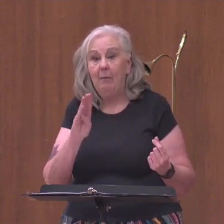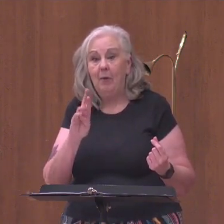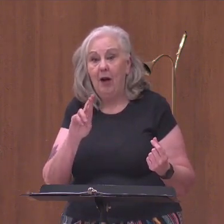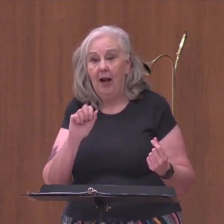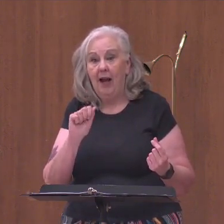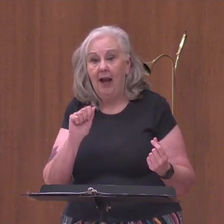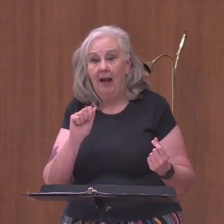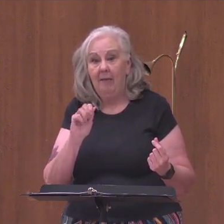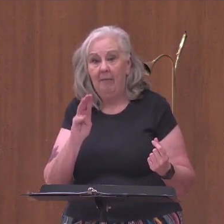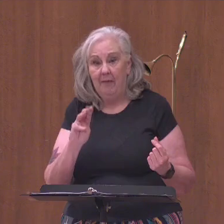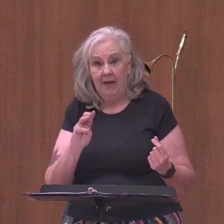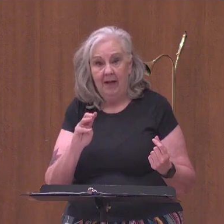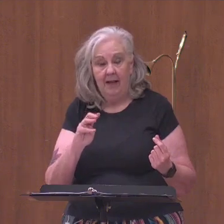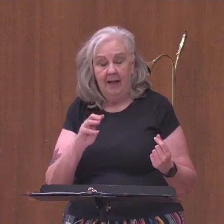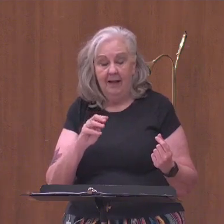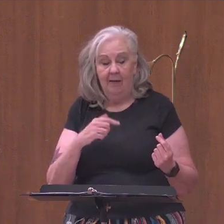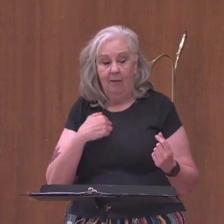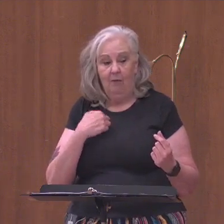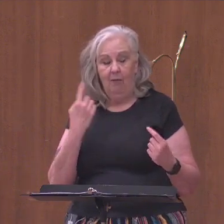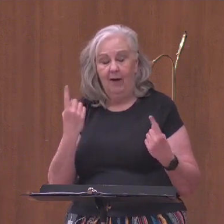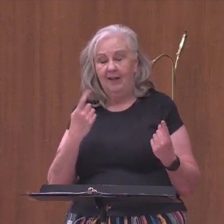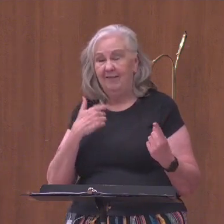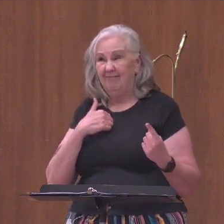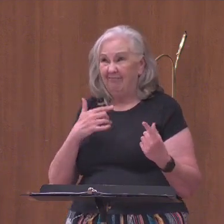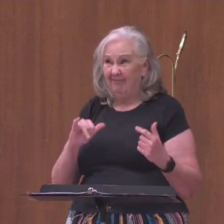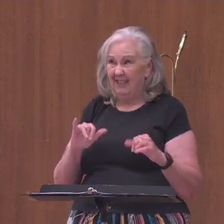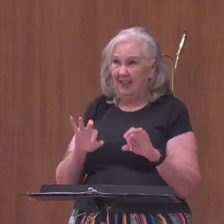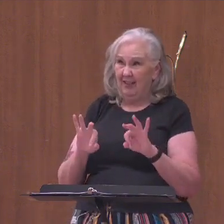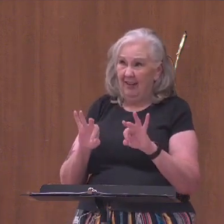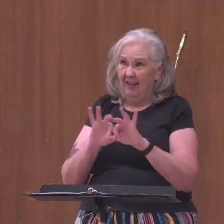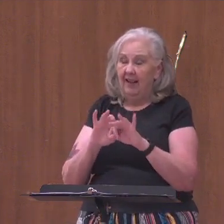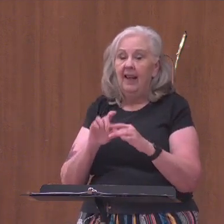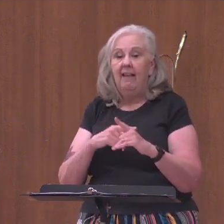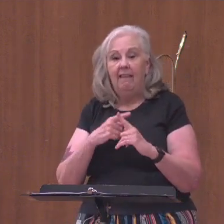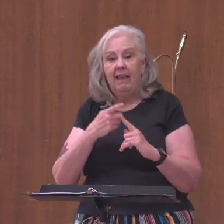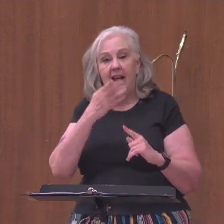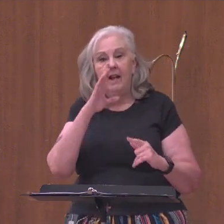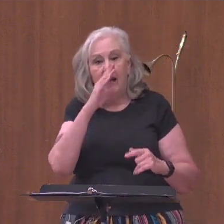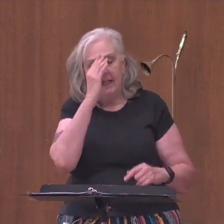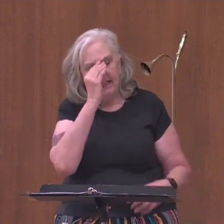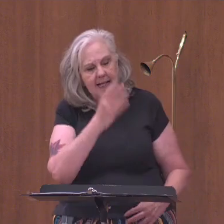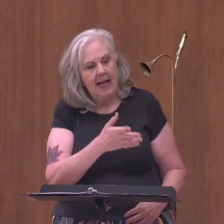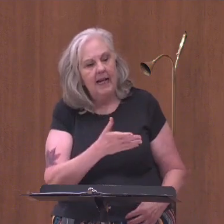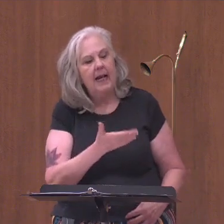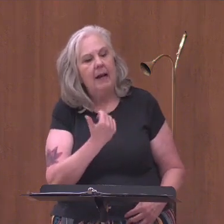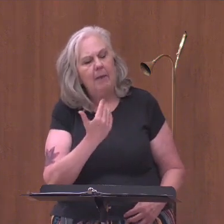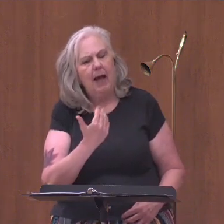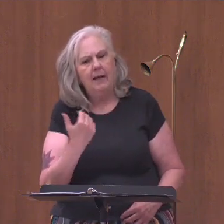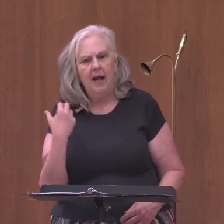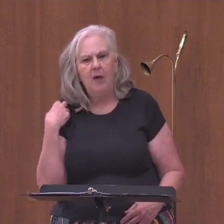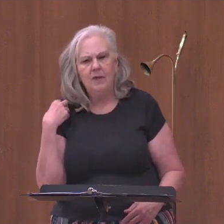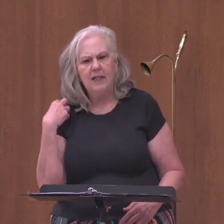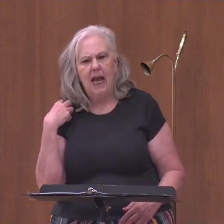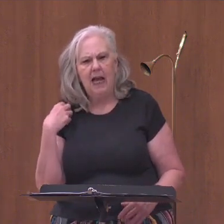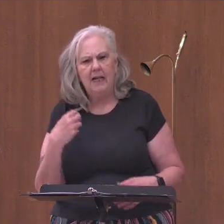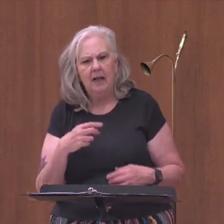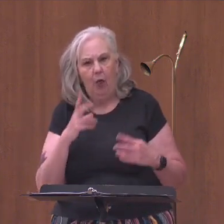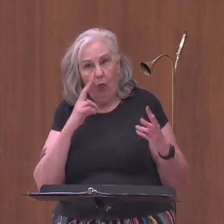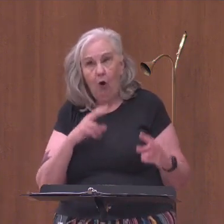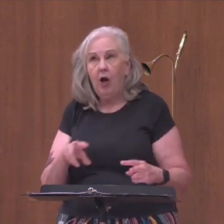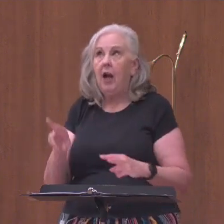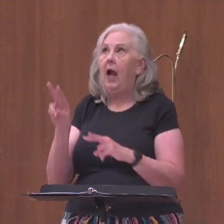wondered if he still mattered. And then God said, "Come outside, look